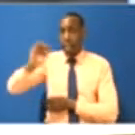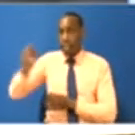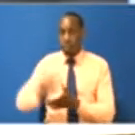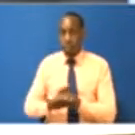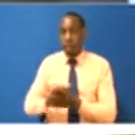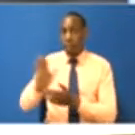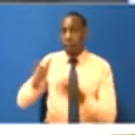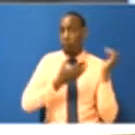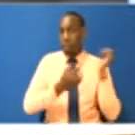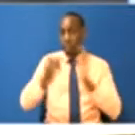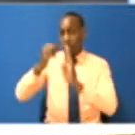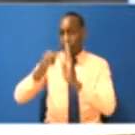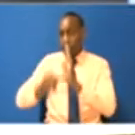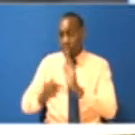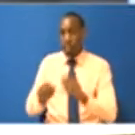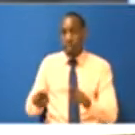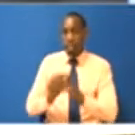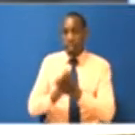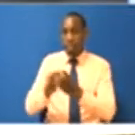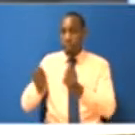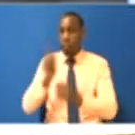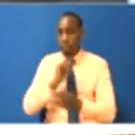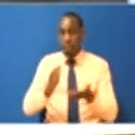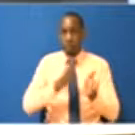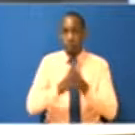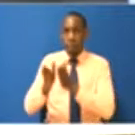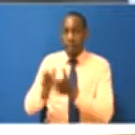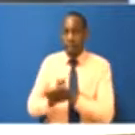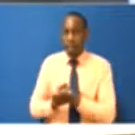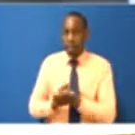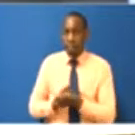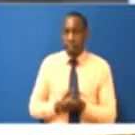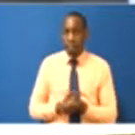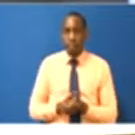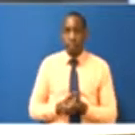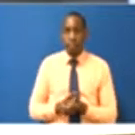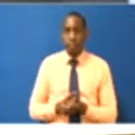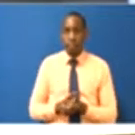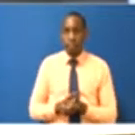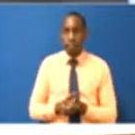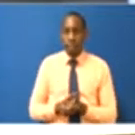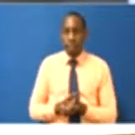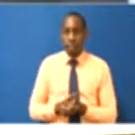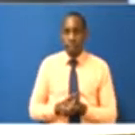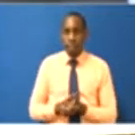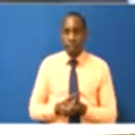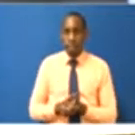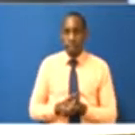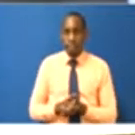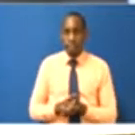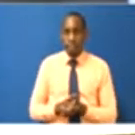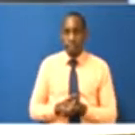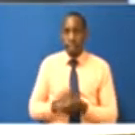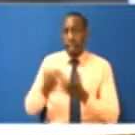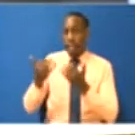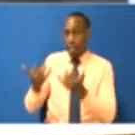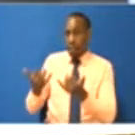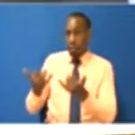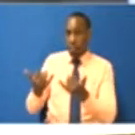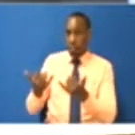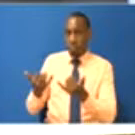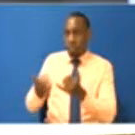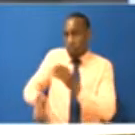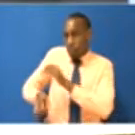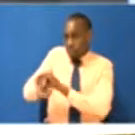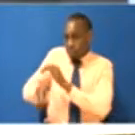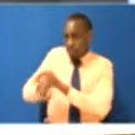you're looking for this is this has been taken care of in the plan you are coming from this area this has been you're looking for this this has been taken care of in this town so so we're breaking